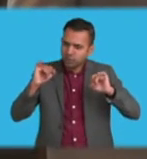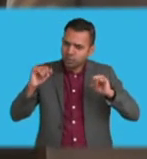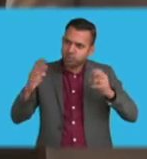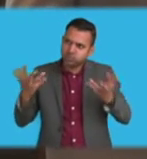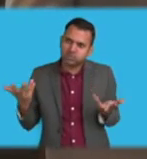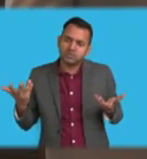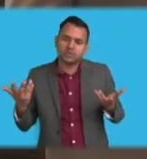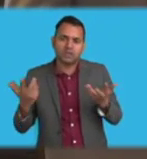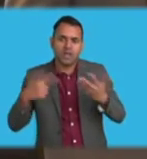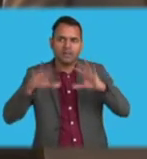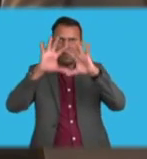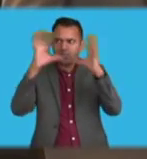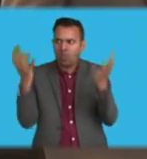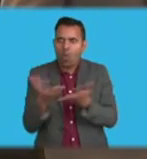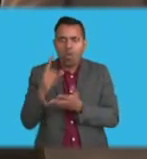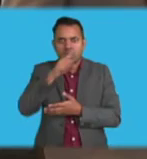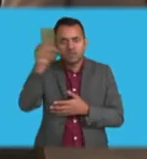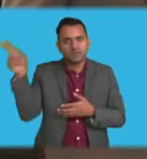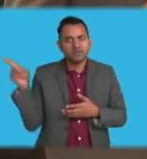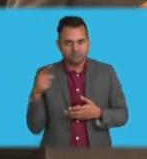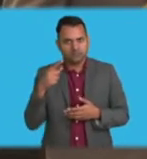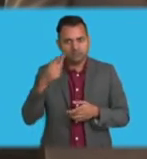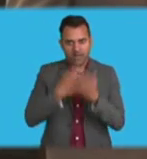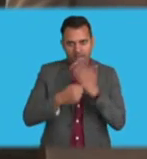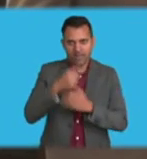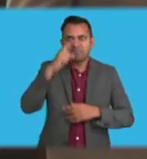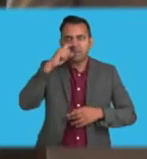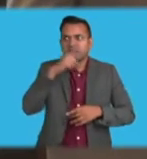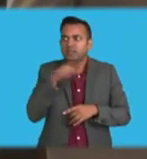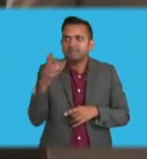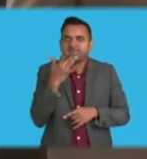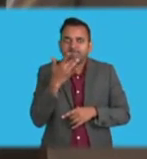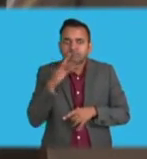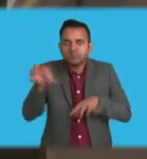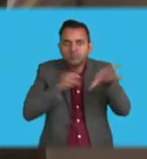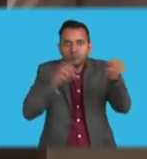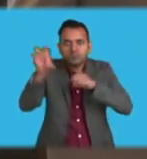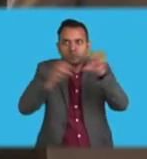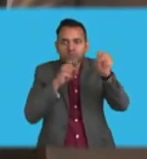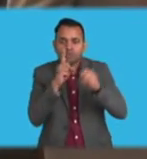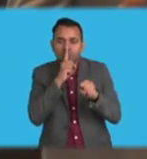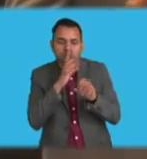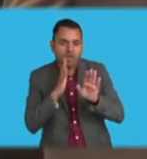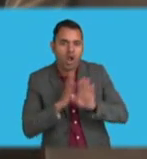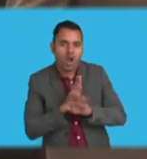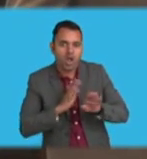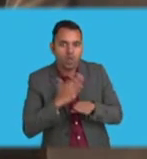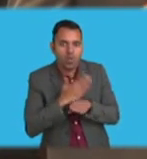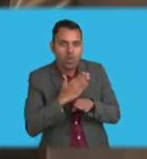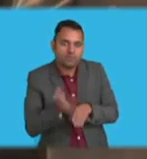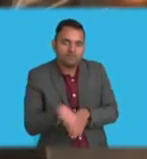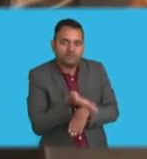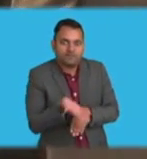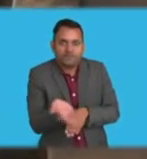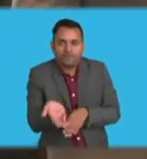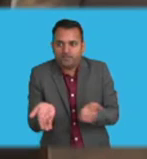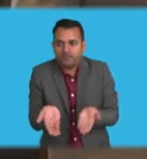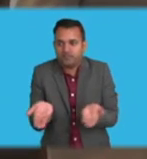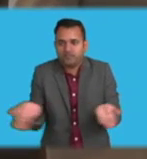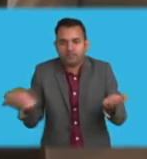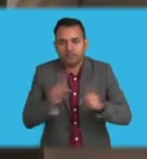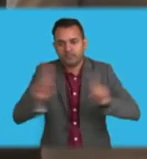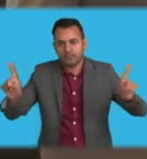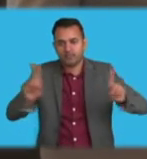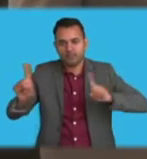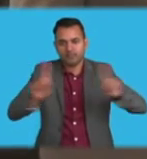beings. Modern day slavery and all of these other issues. Sometimes people go from, it's been happening in Fiji, people come across here on